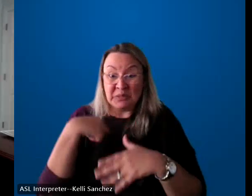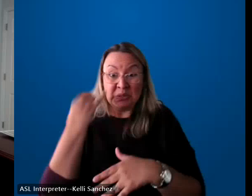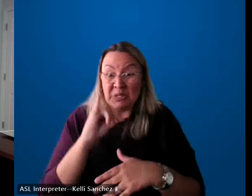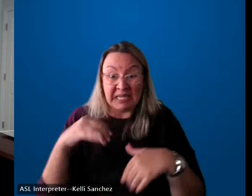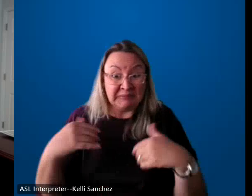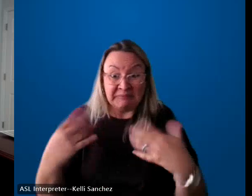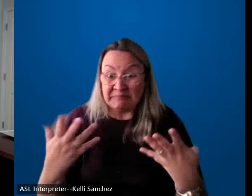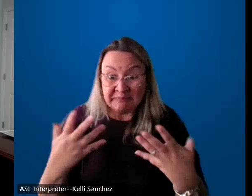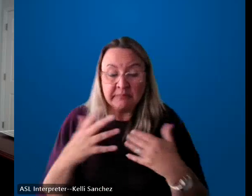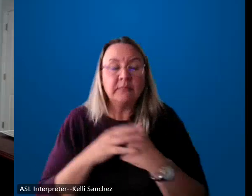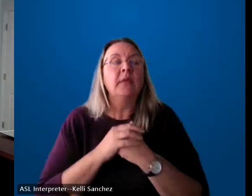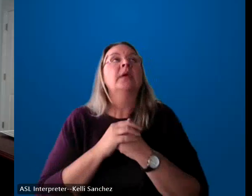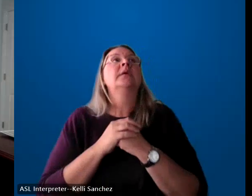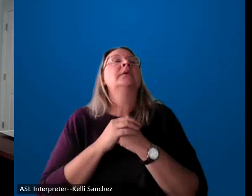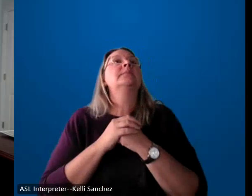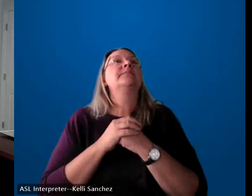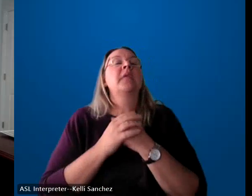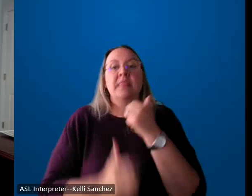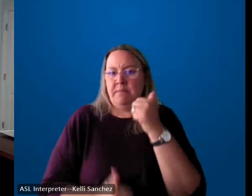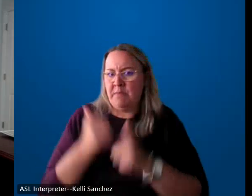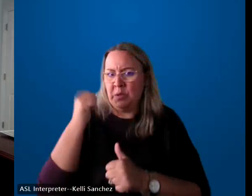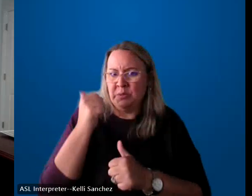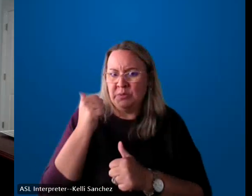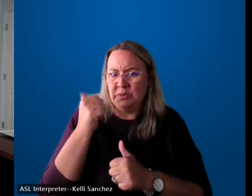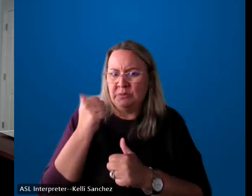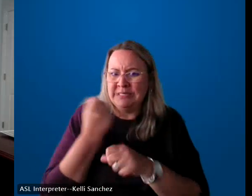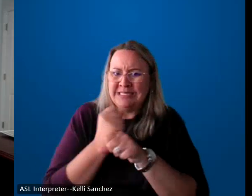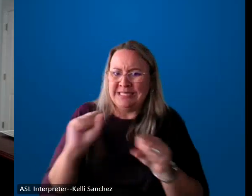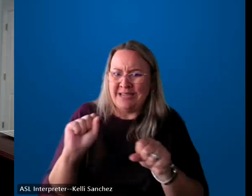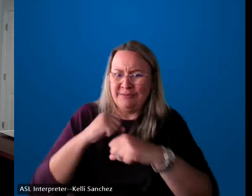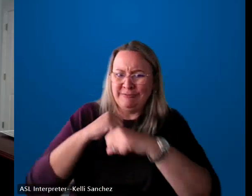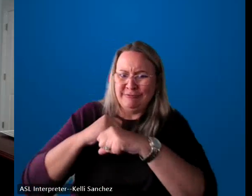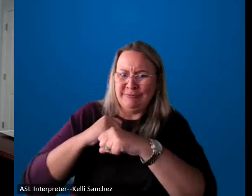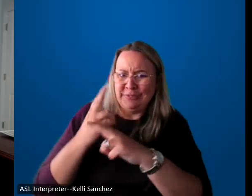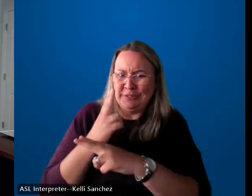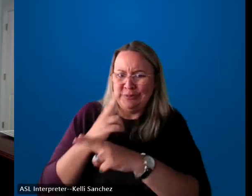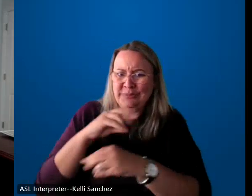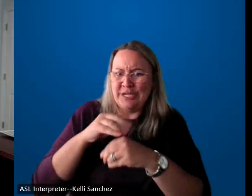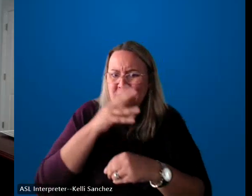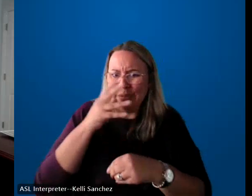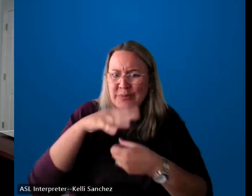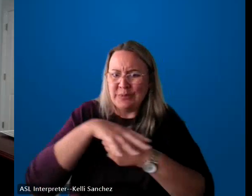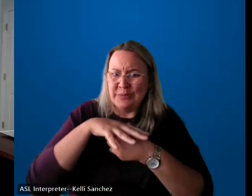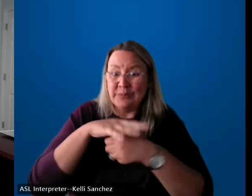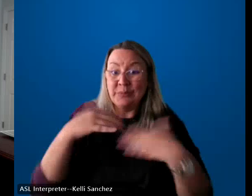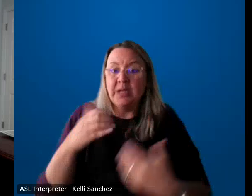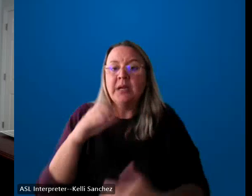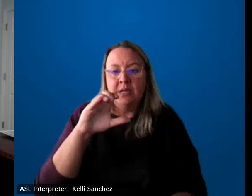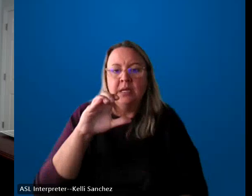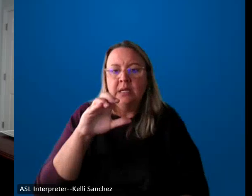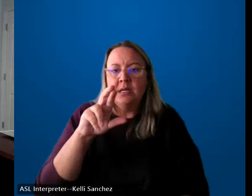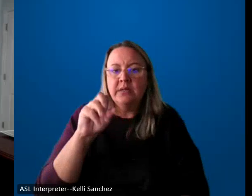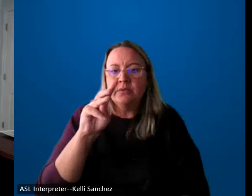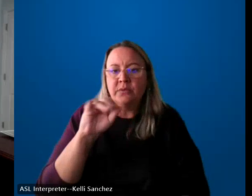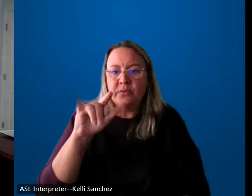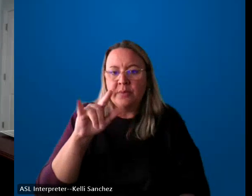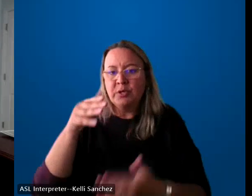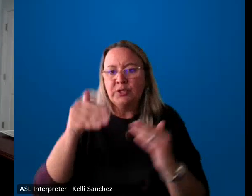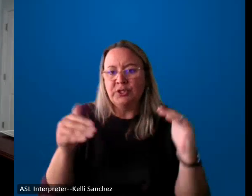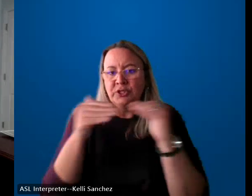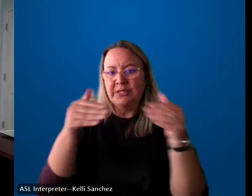is primarily the main safety net that we still use, especially in our rural communities, is the criminal justice system.